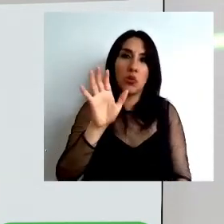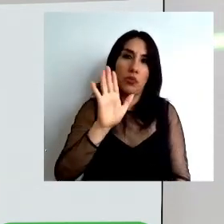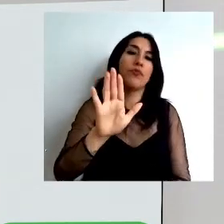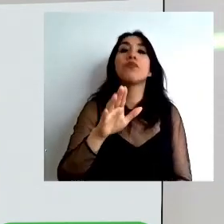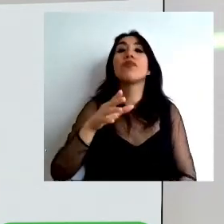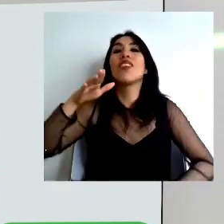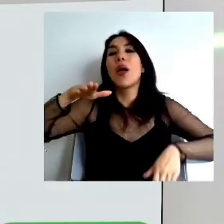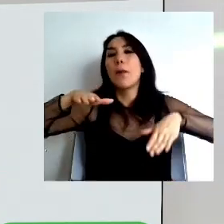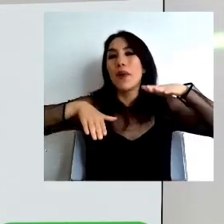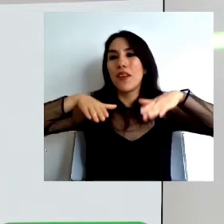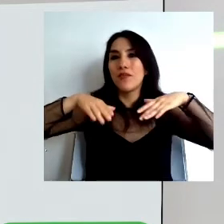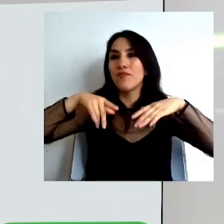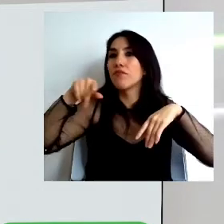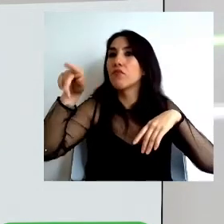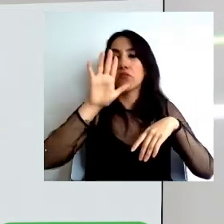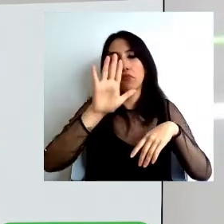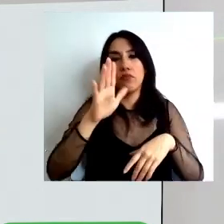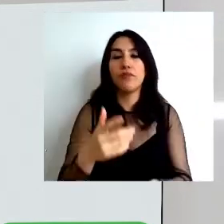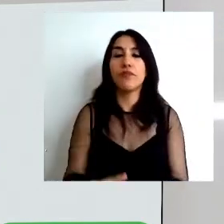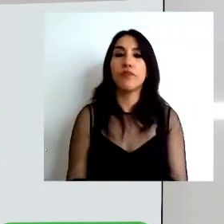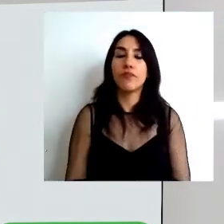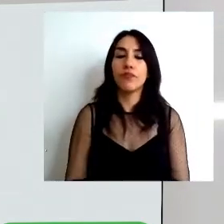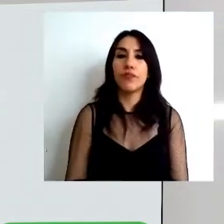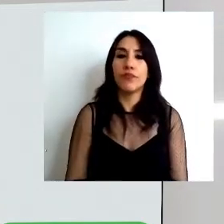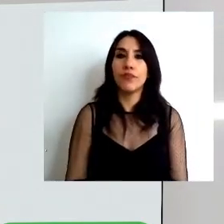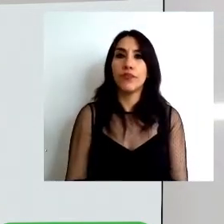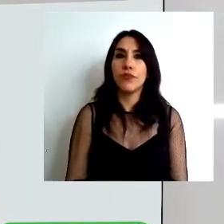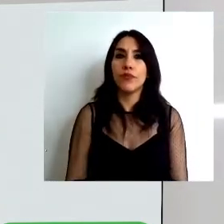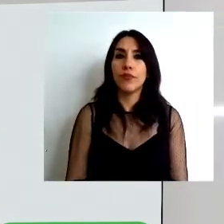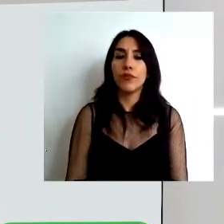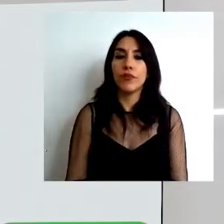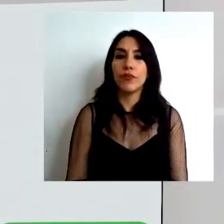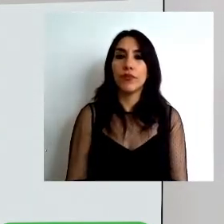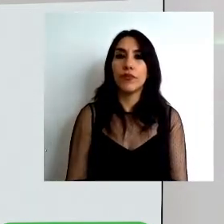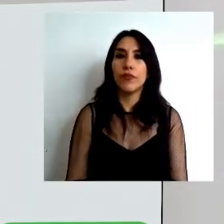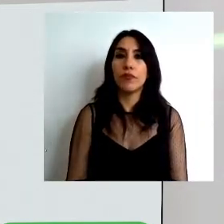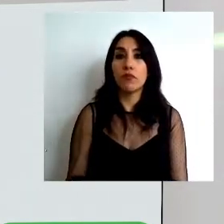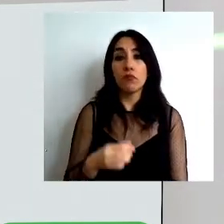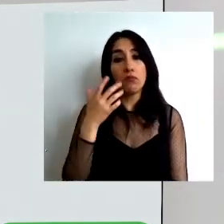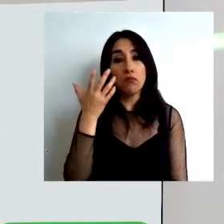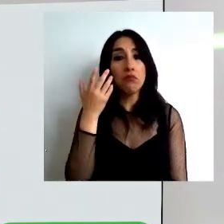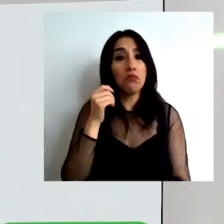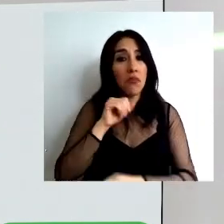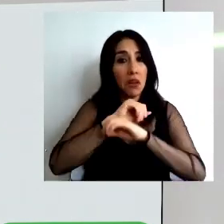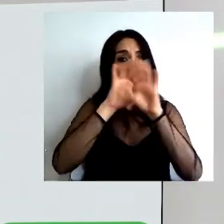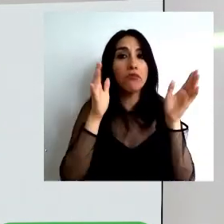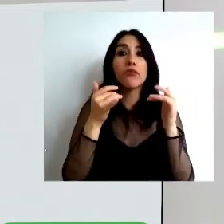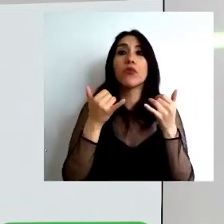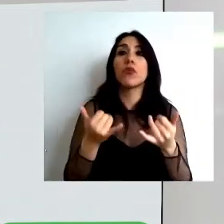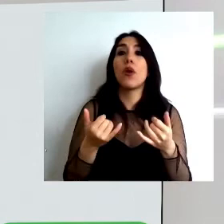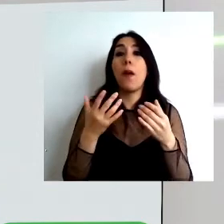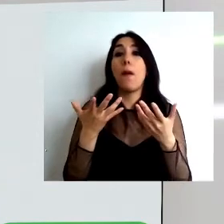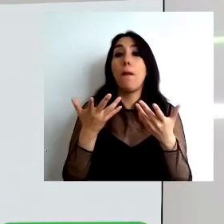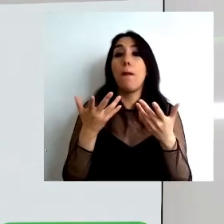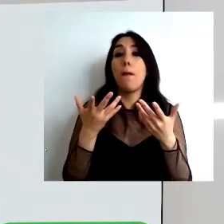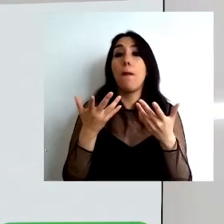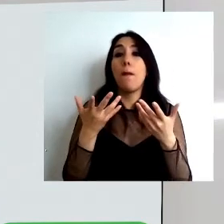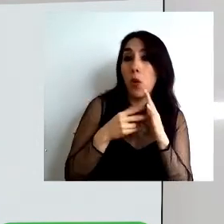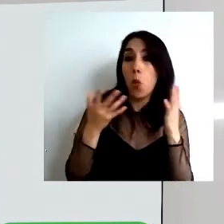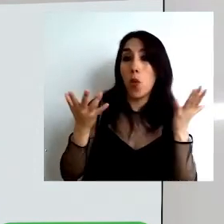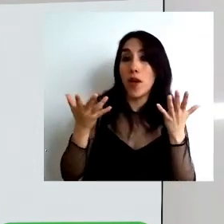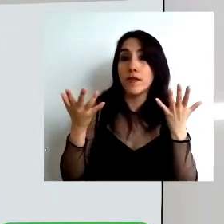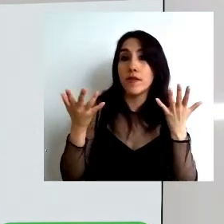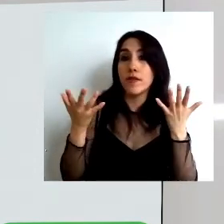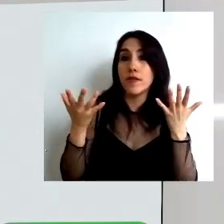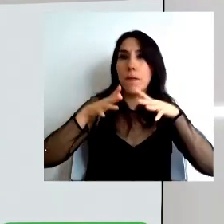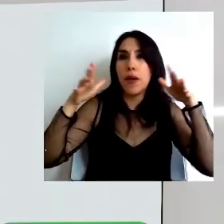is this problem most relevant? Where could your solution be most relevant? And of course, here you might want to consider language, culture, and other aspects